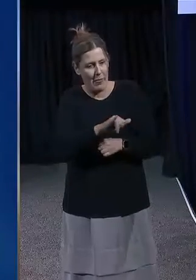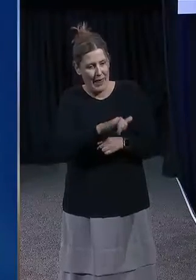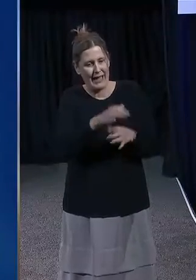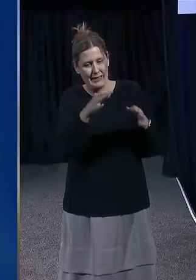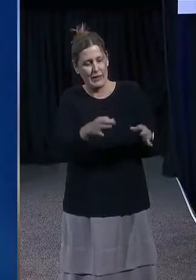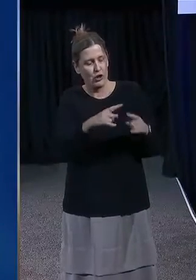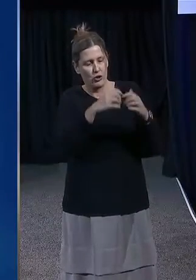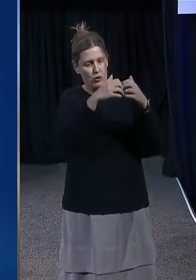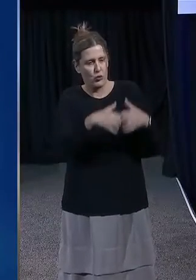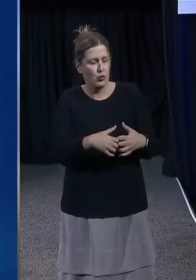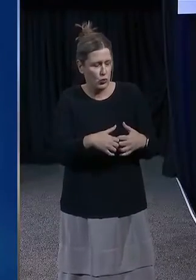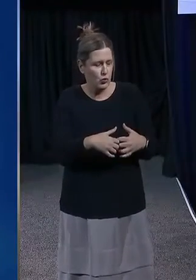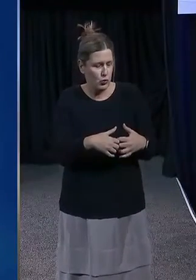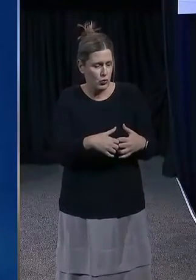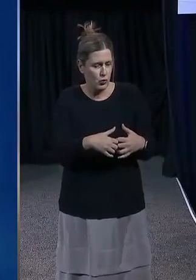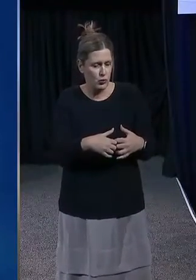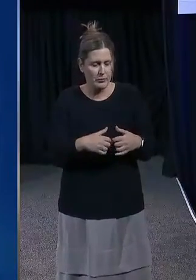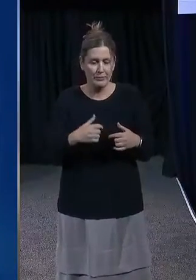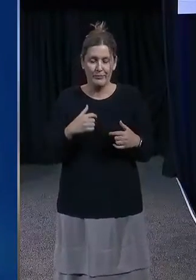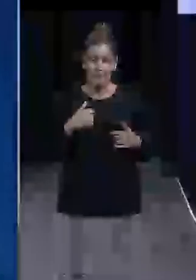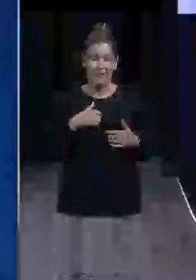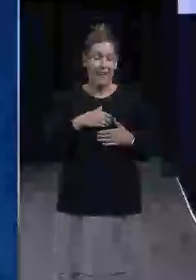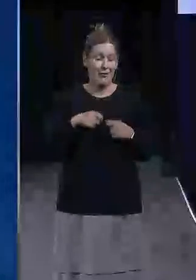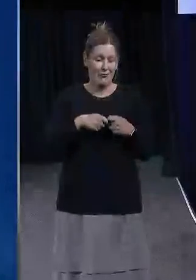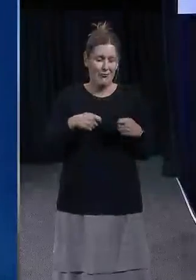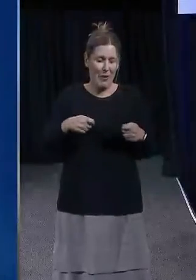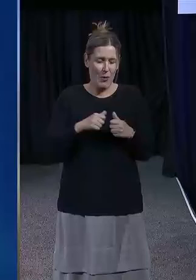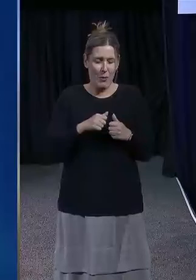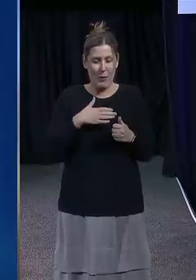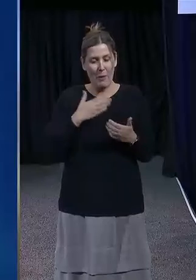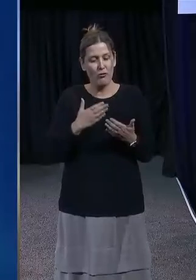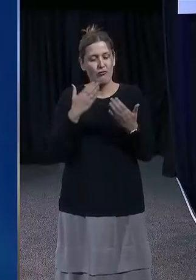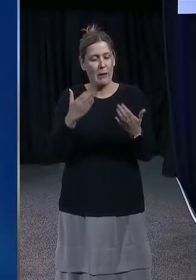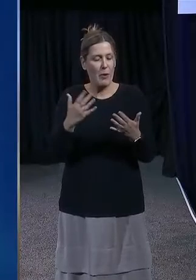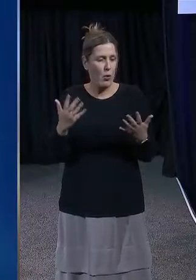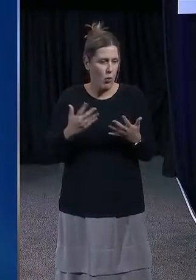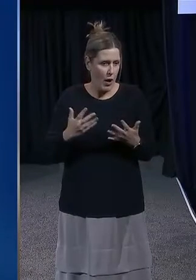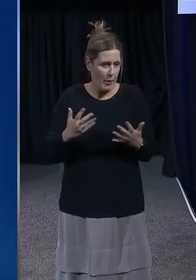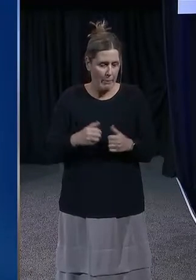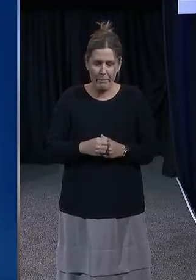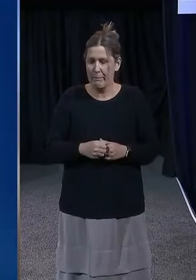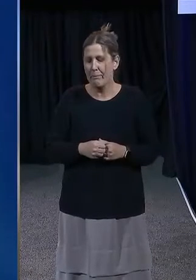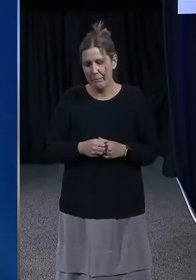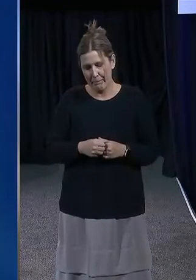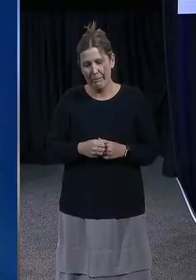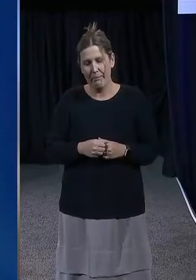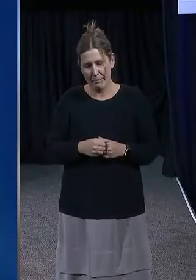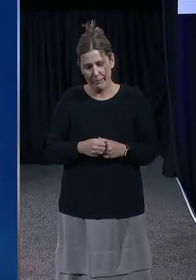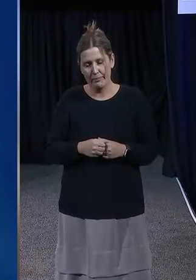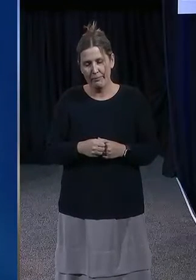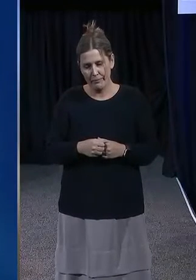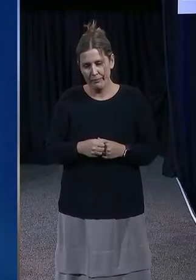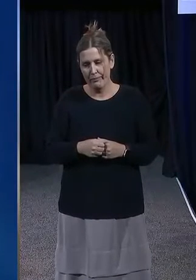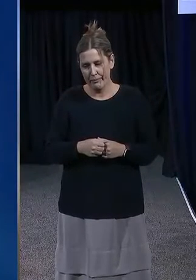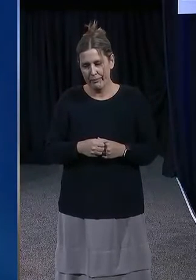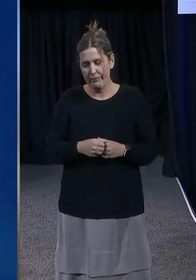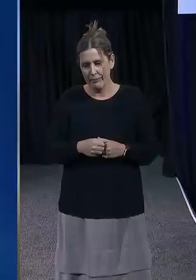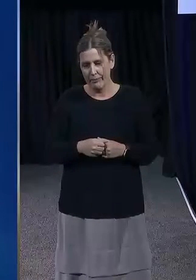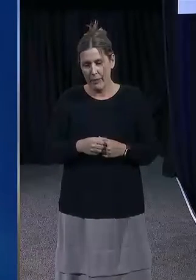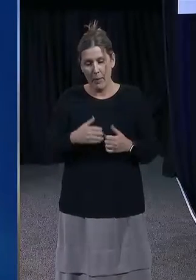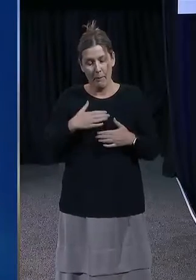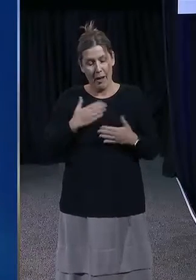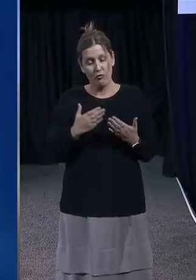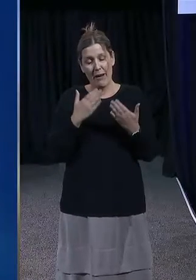end with some recommendations. And the recommendations are simply this. They're all asking you